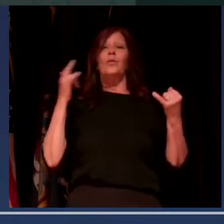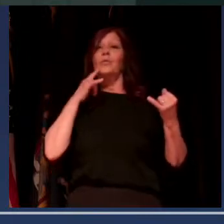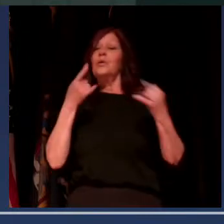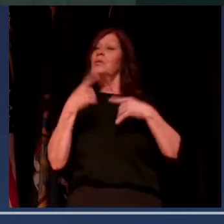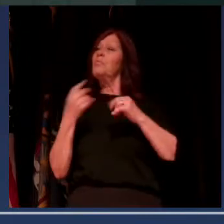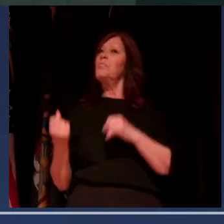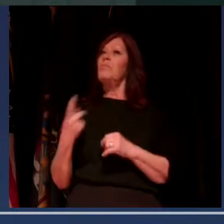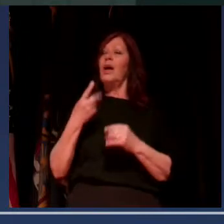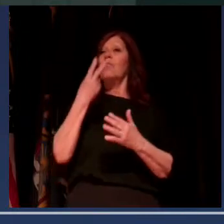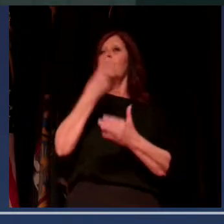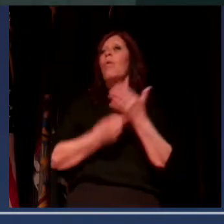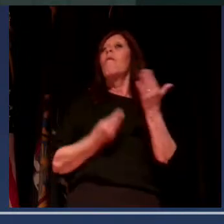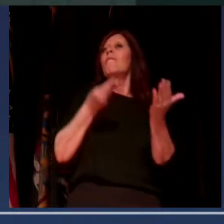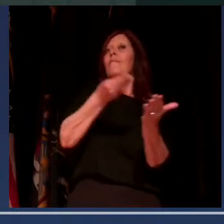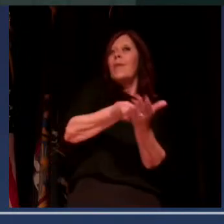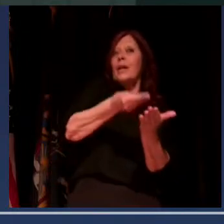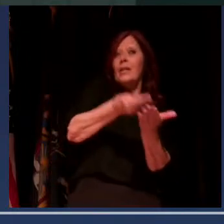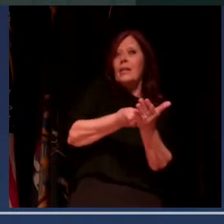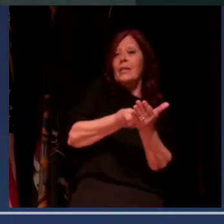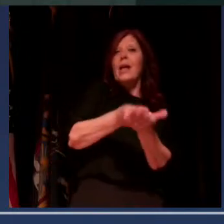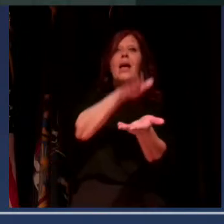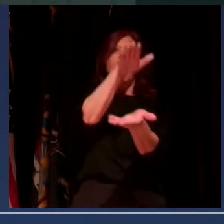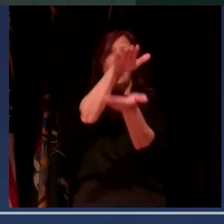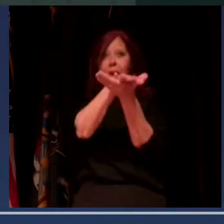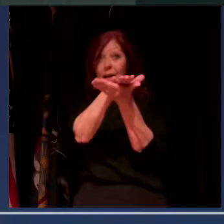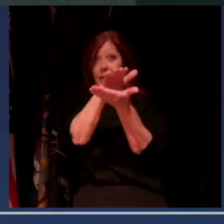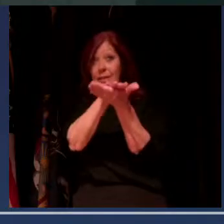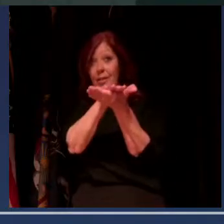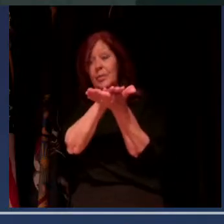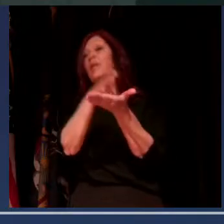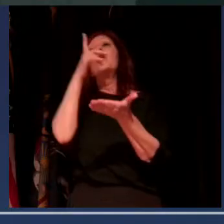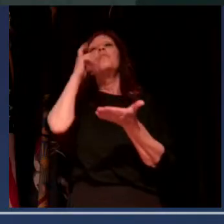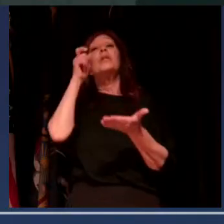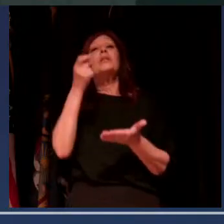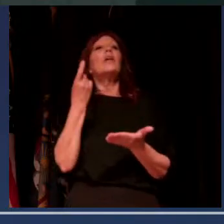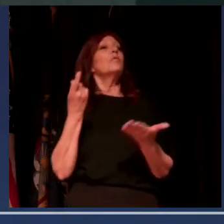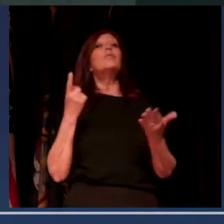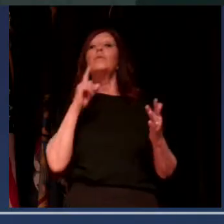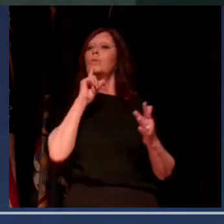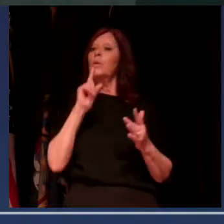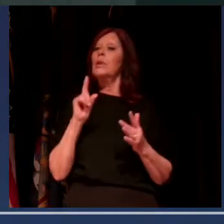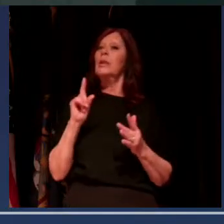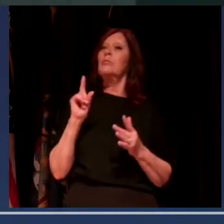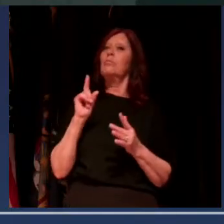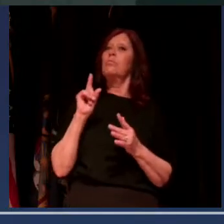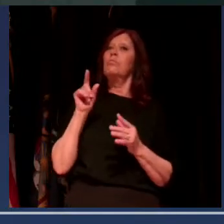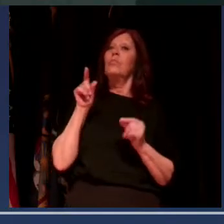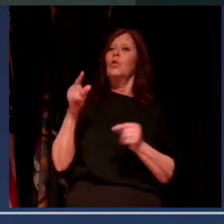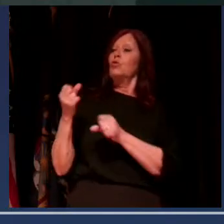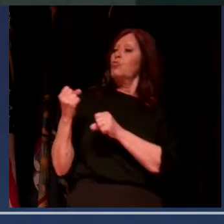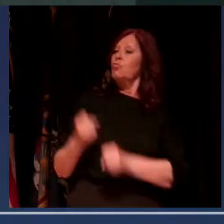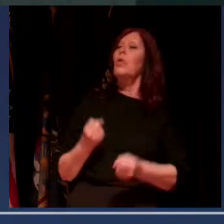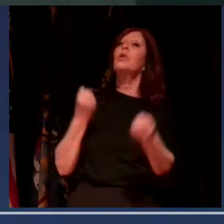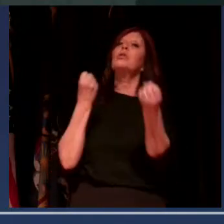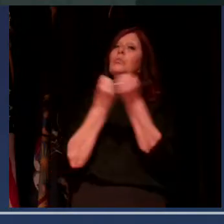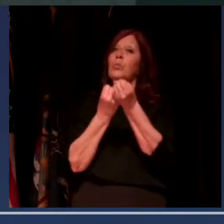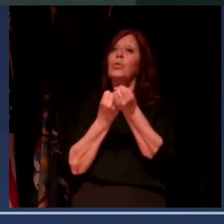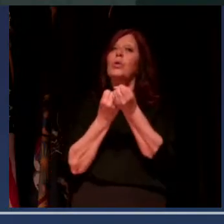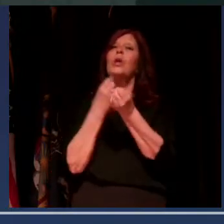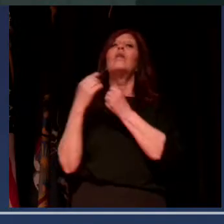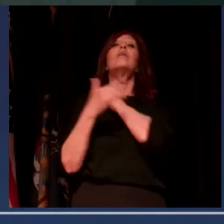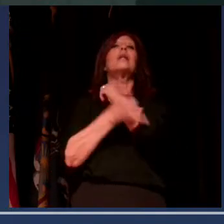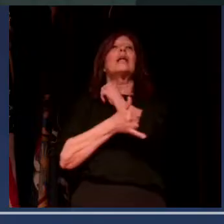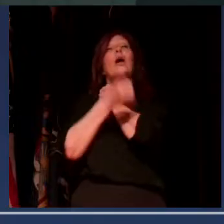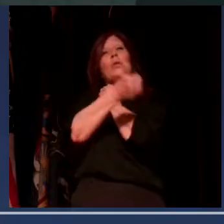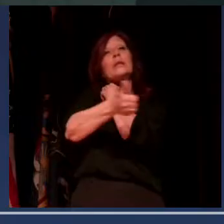both financially, academically, due to no small part to the strong support of a county